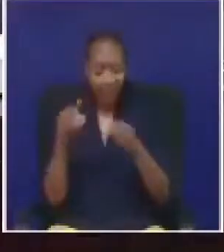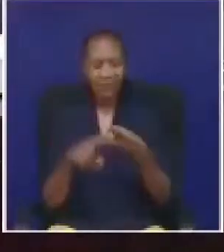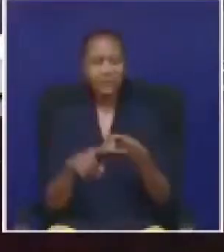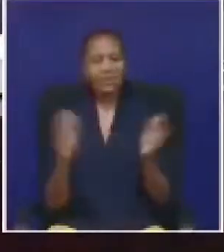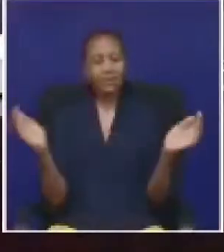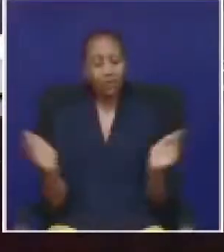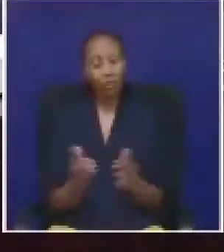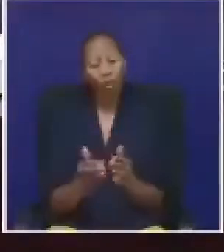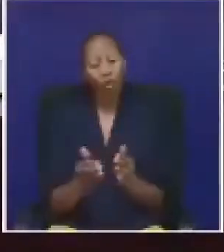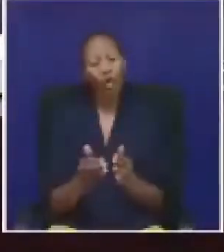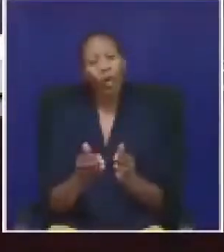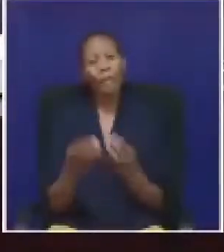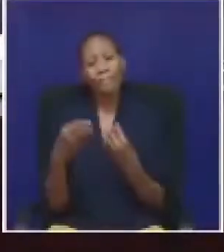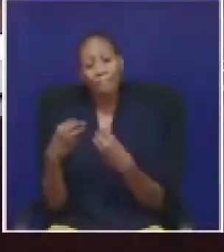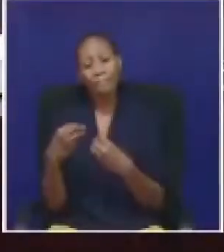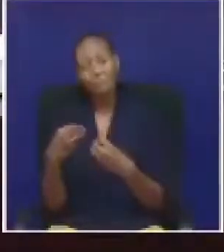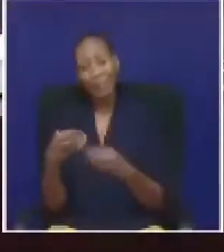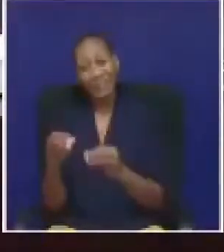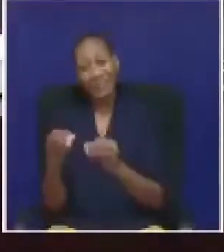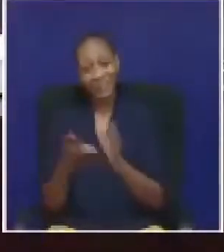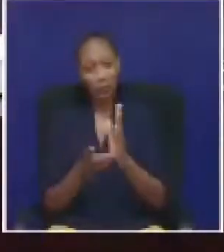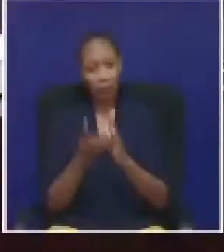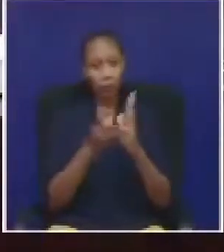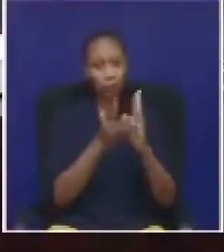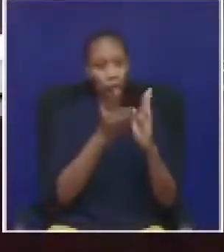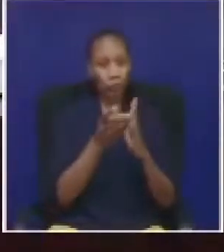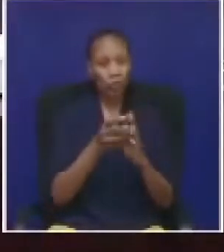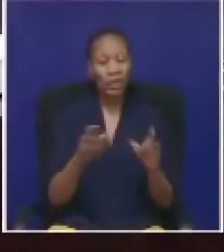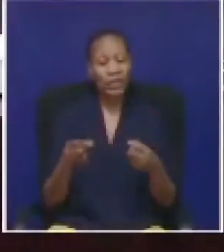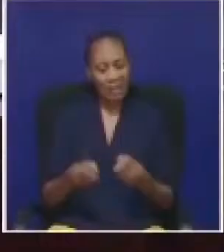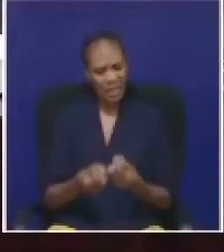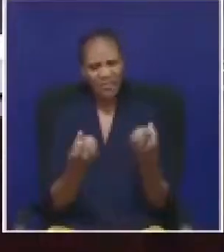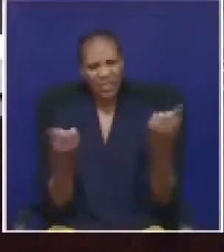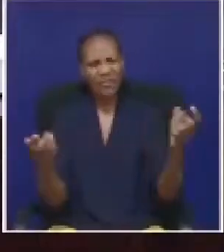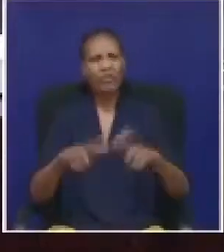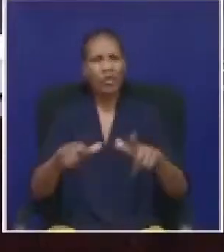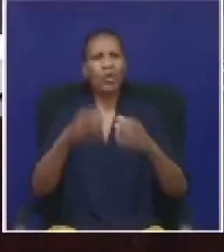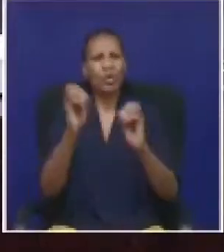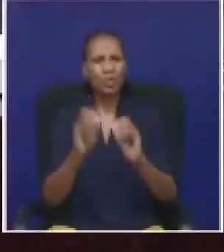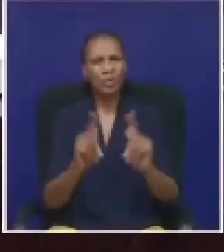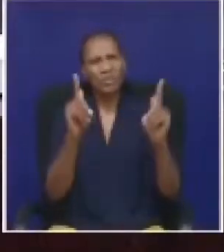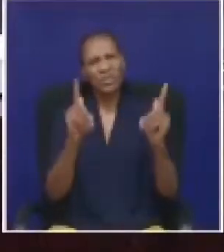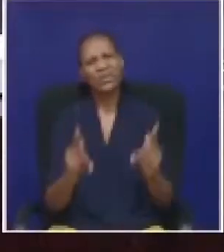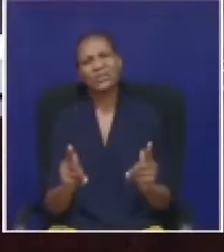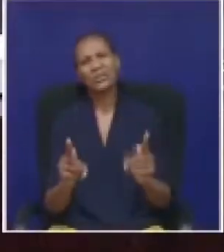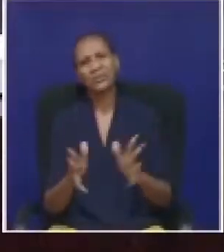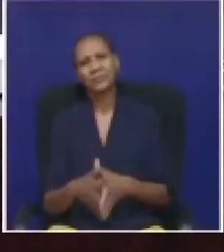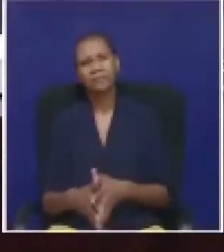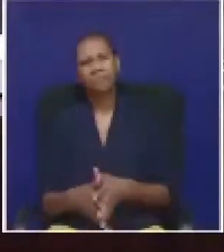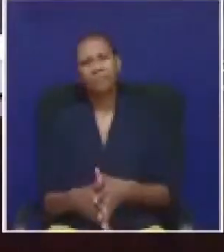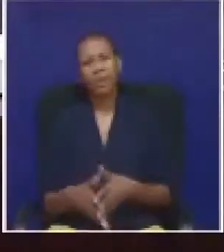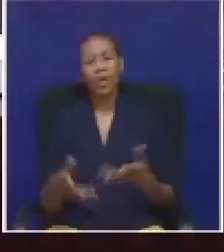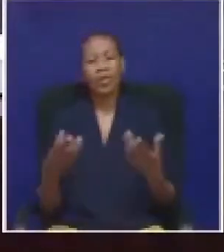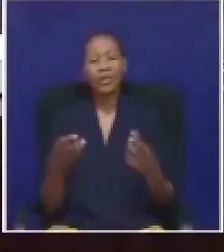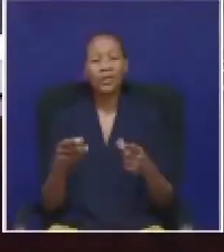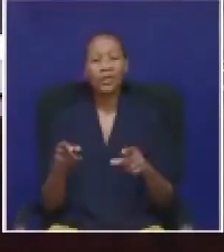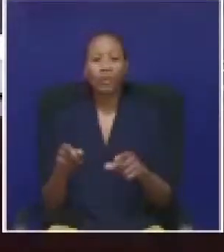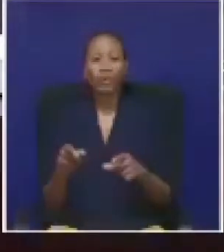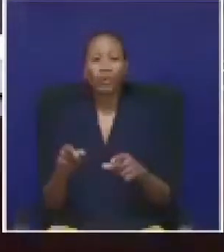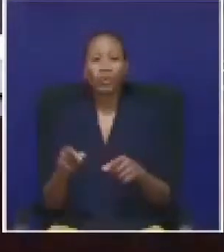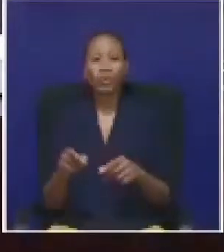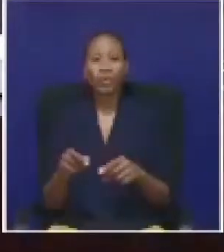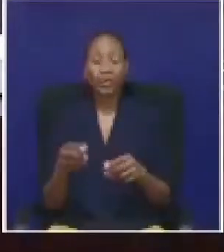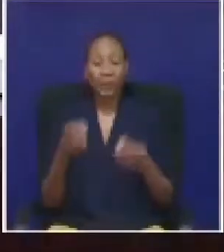intervention to local opportunities, integrate local enterprises into value chains,